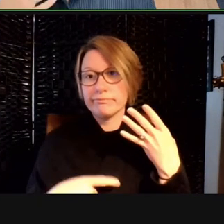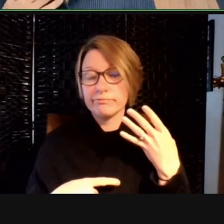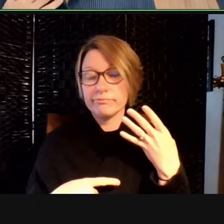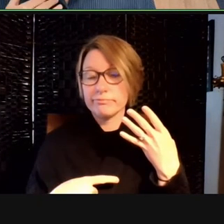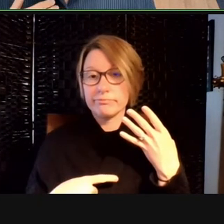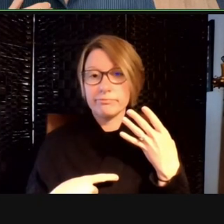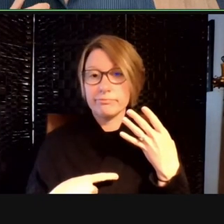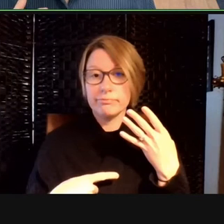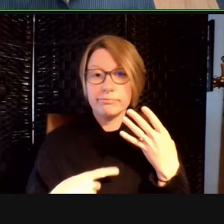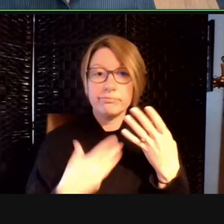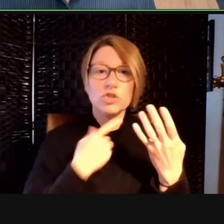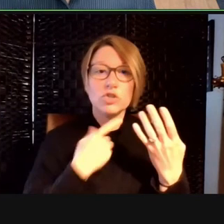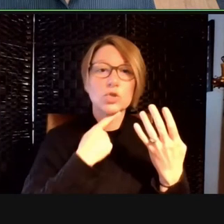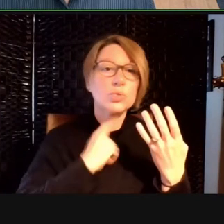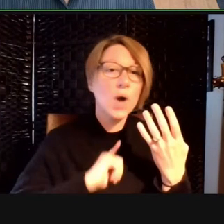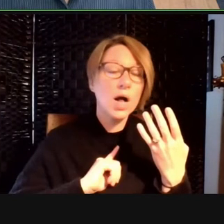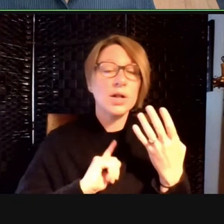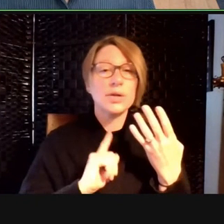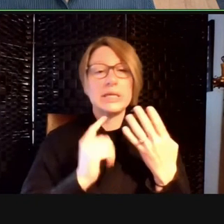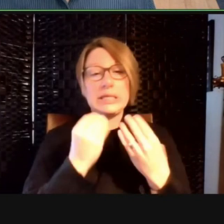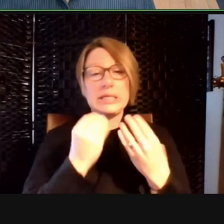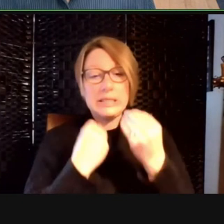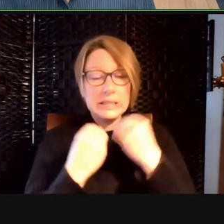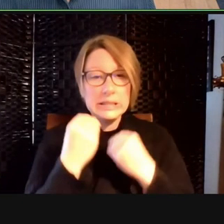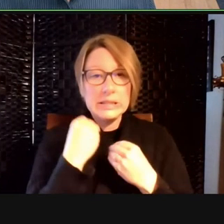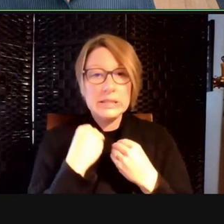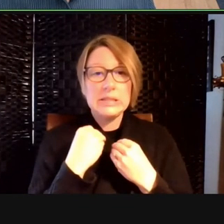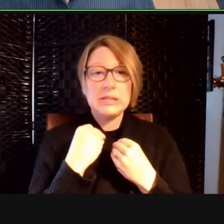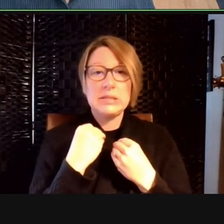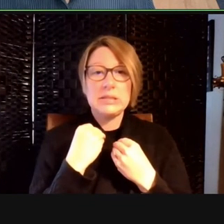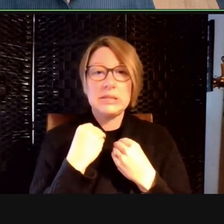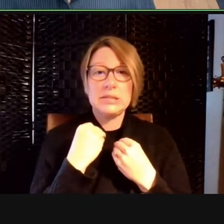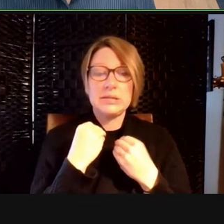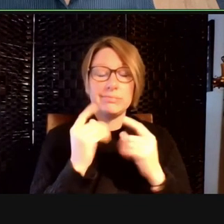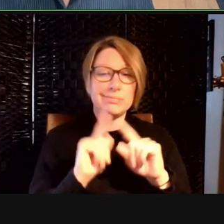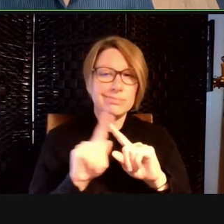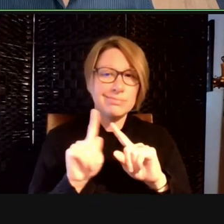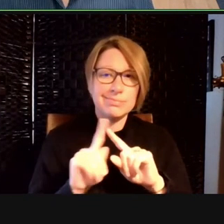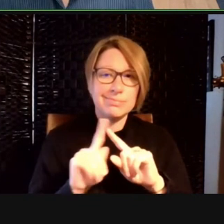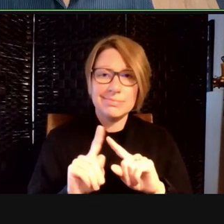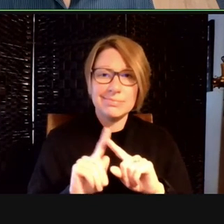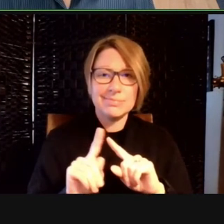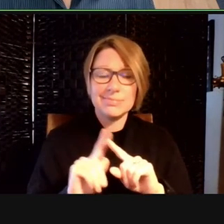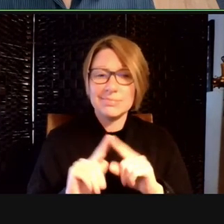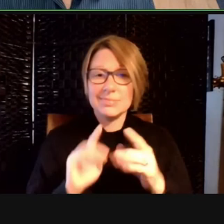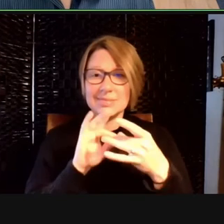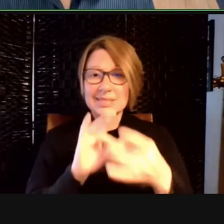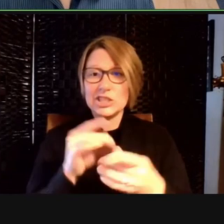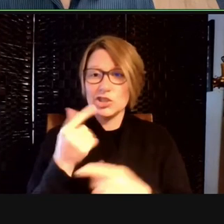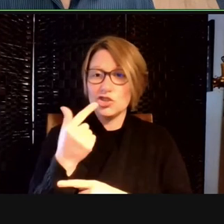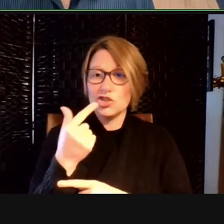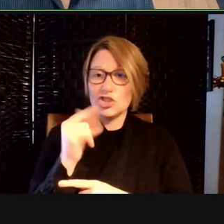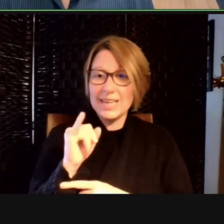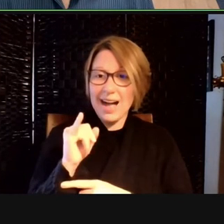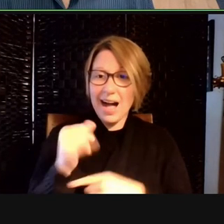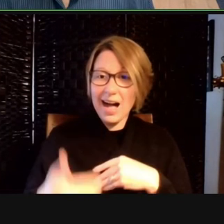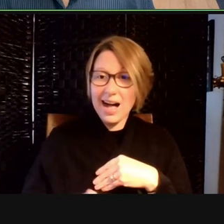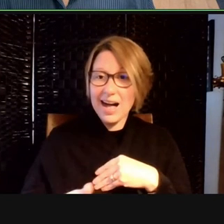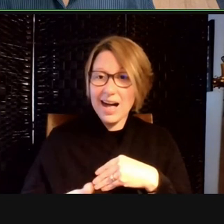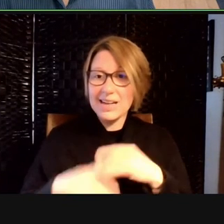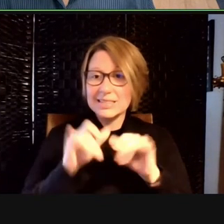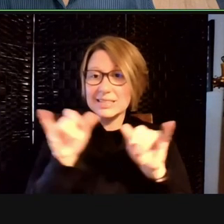from swallowing and eating to all types of other things that have to do with their GI system,